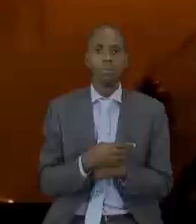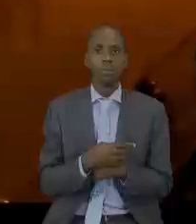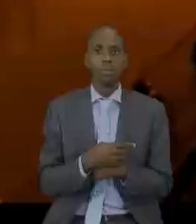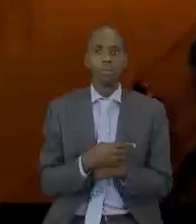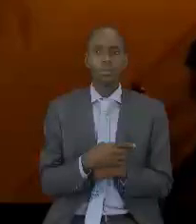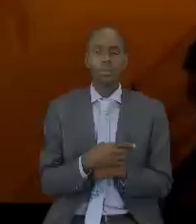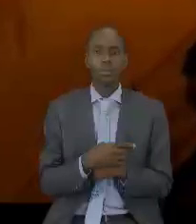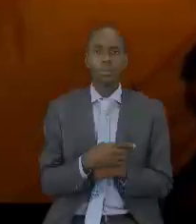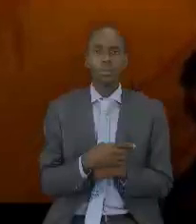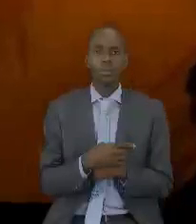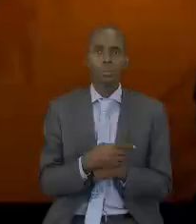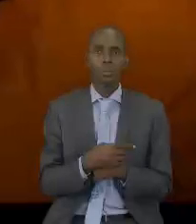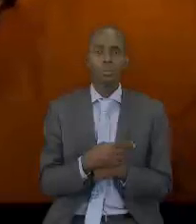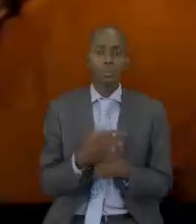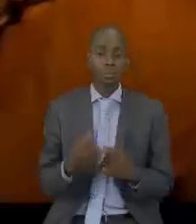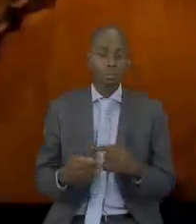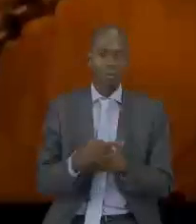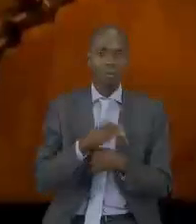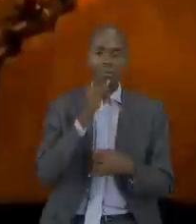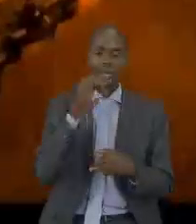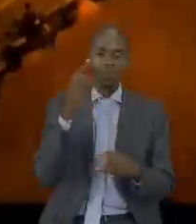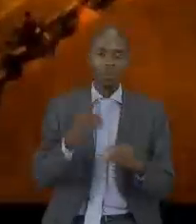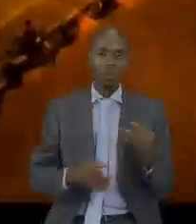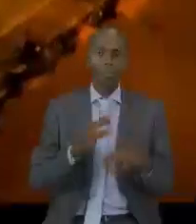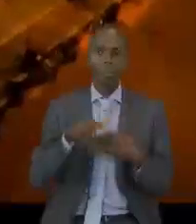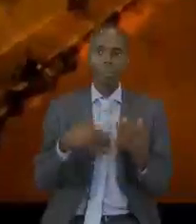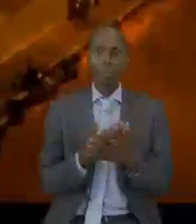is the obituary of all your problems.